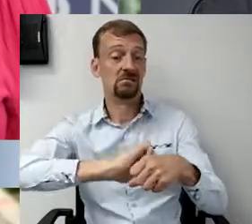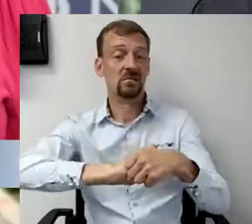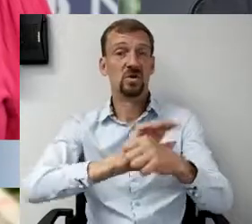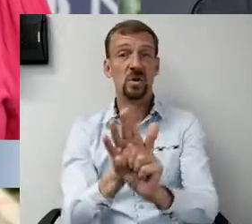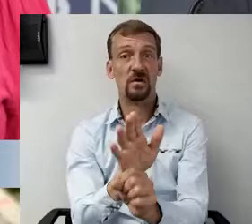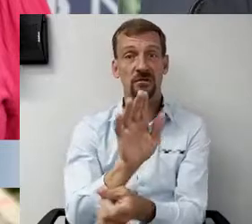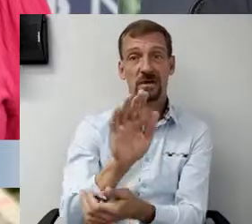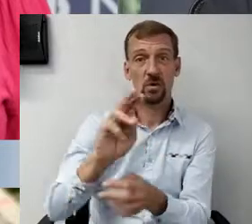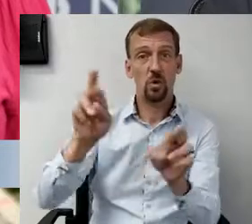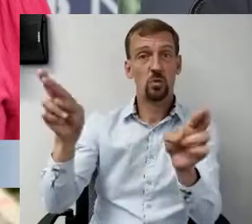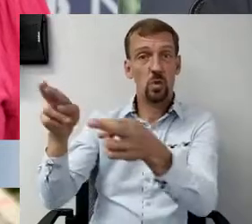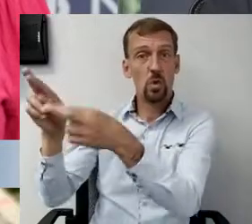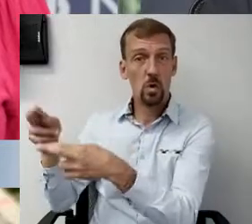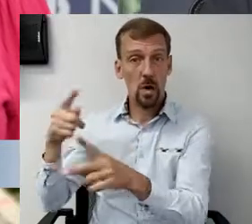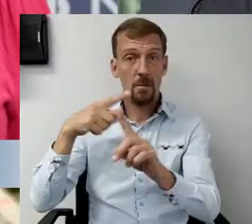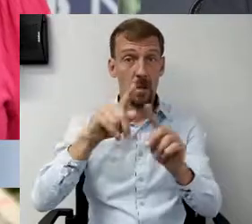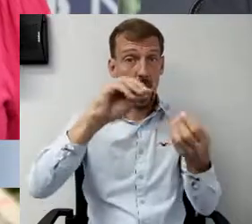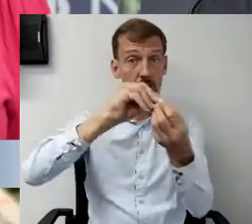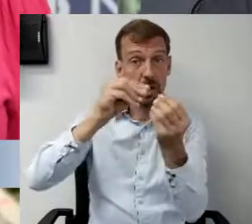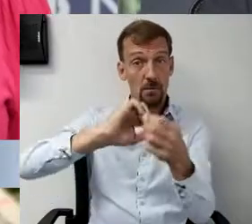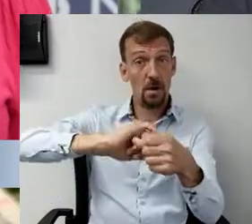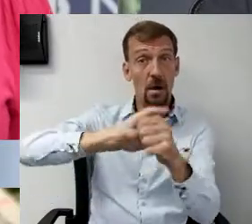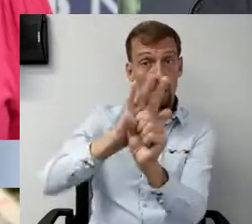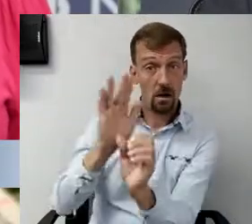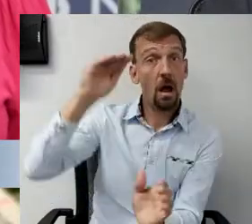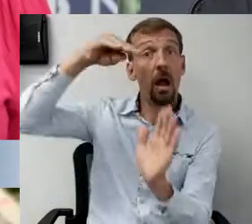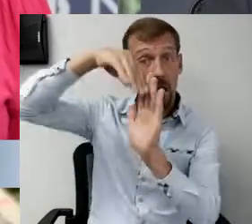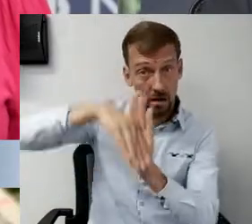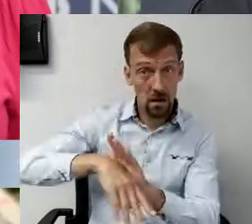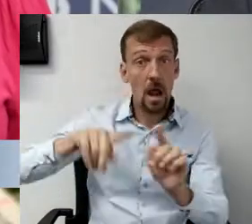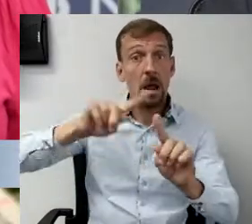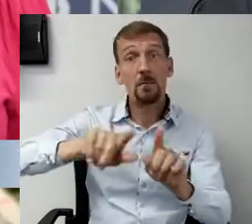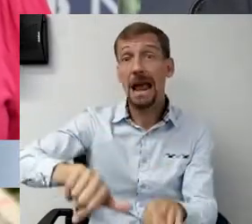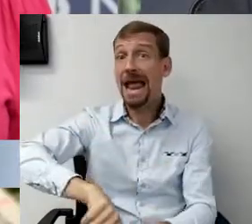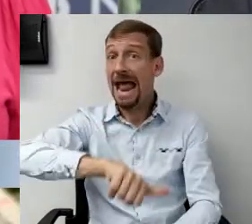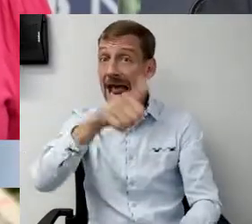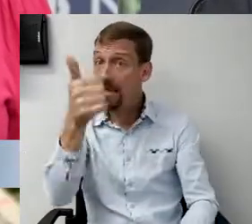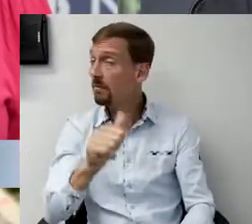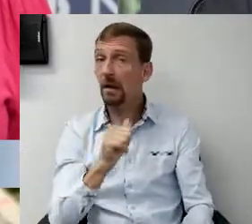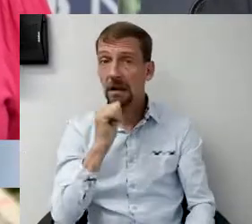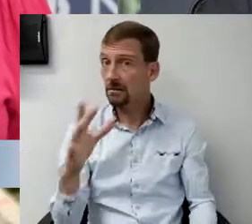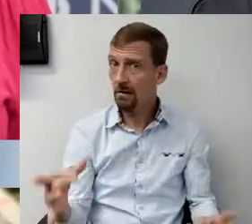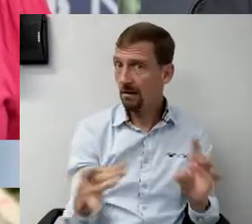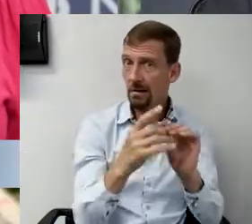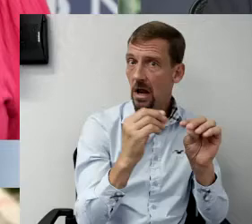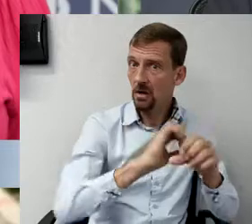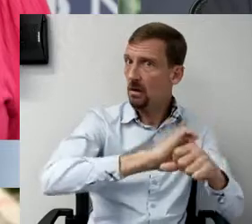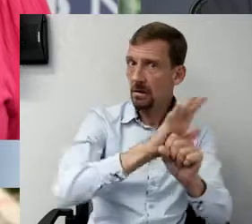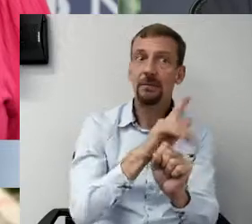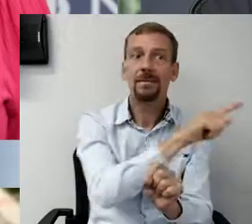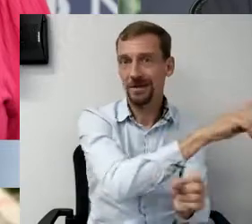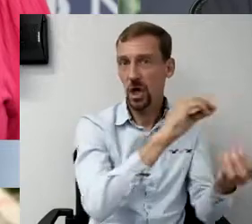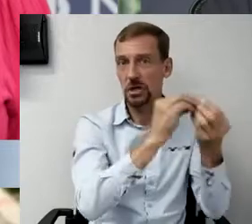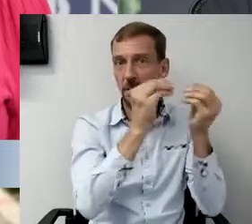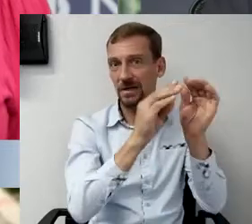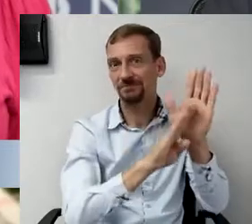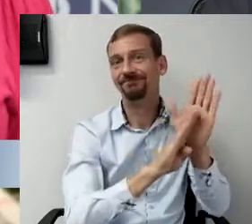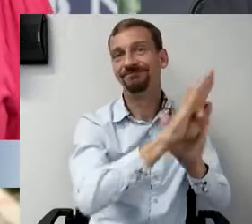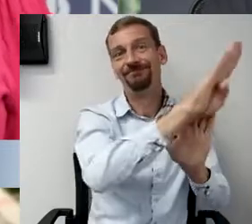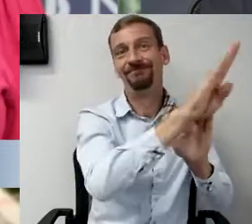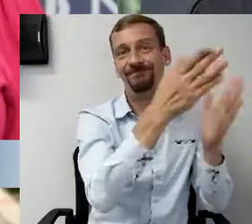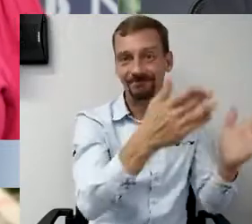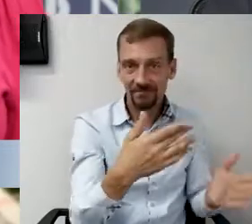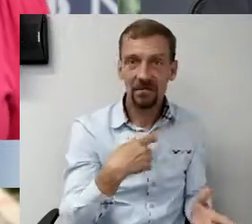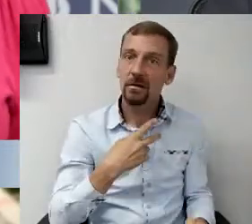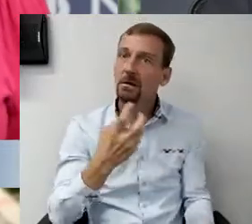though COVID volumes have really come down, non-COVID volumes have been going up. And they're literally, we might have been struggling to find